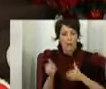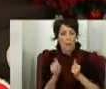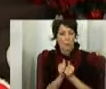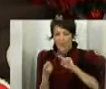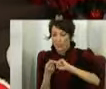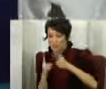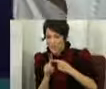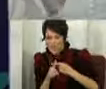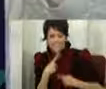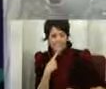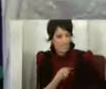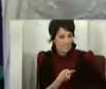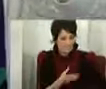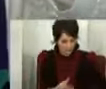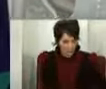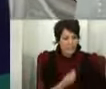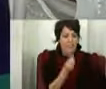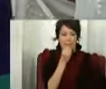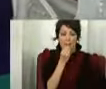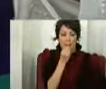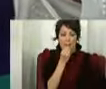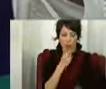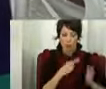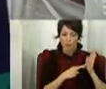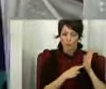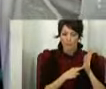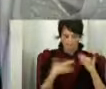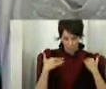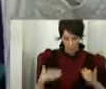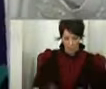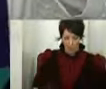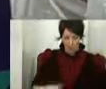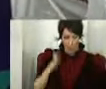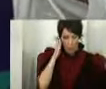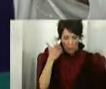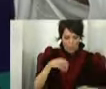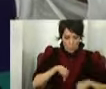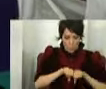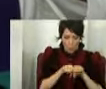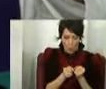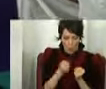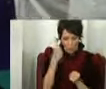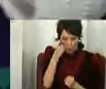friends, he said, "Take and eat, for this is my body, which is broken for you.